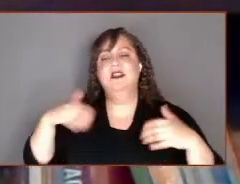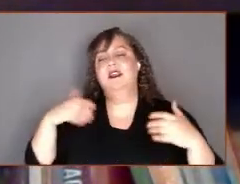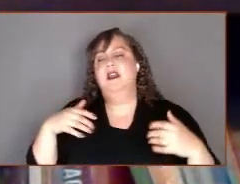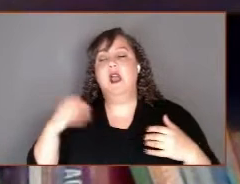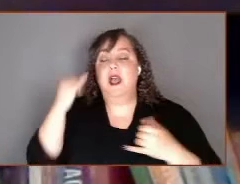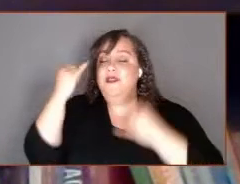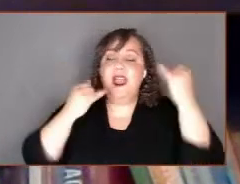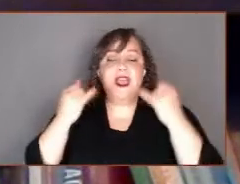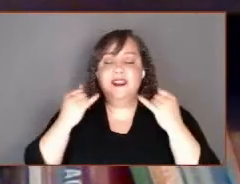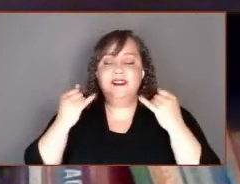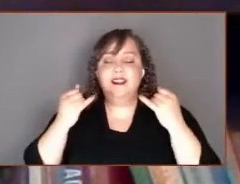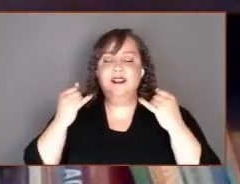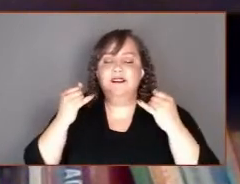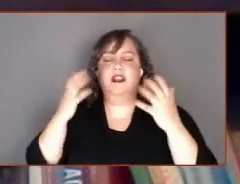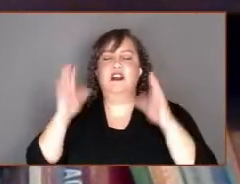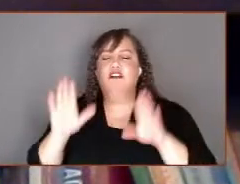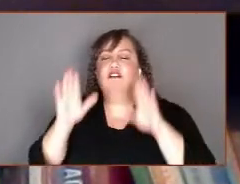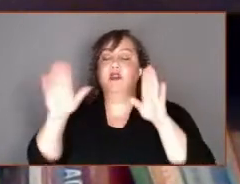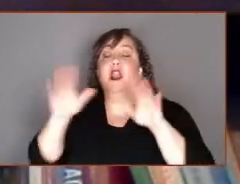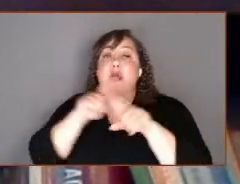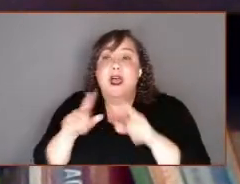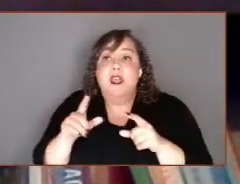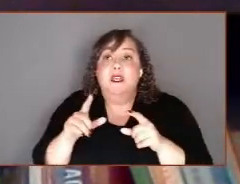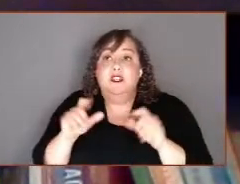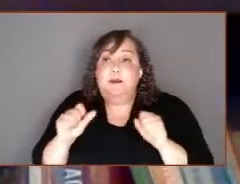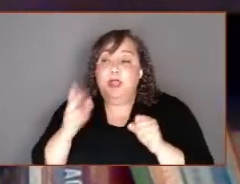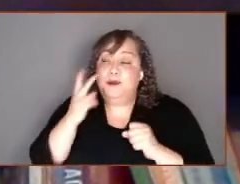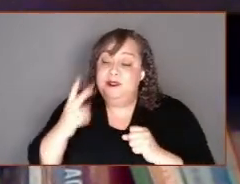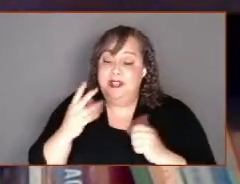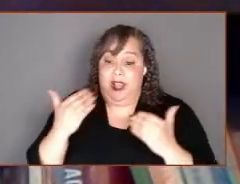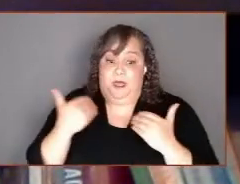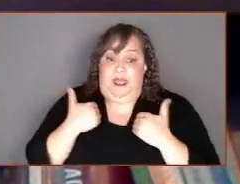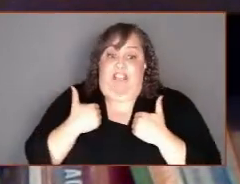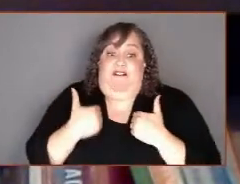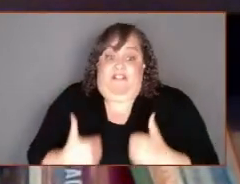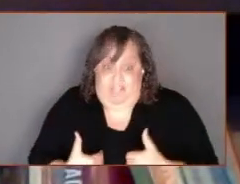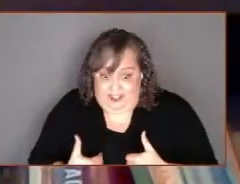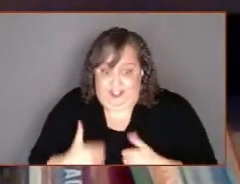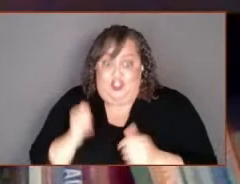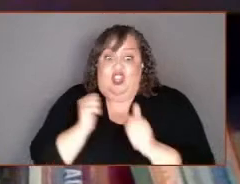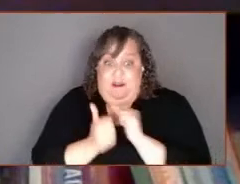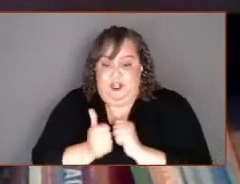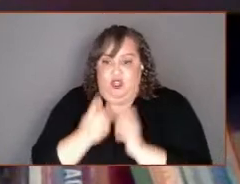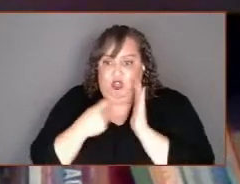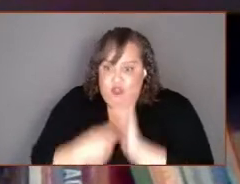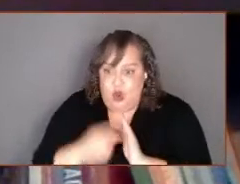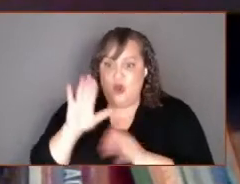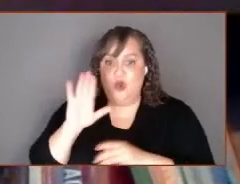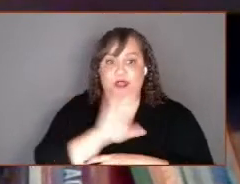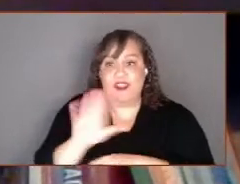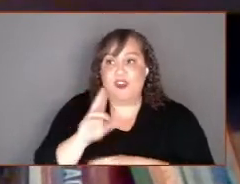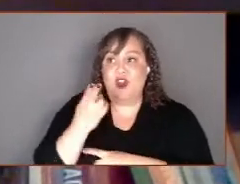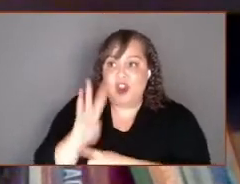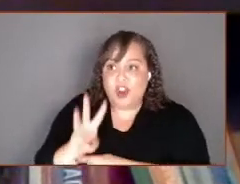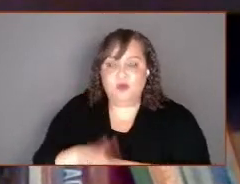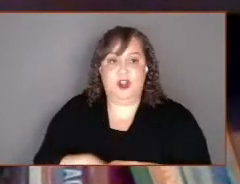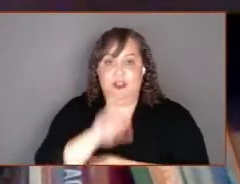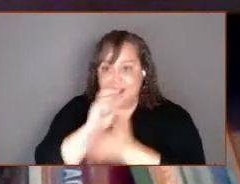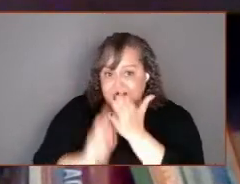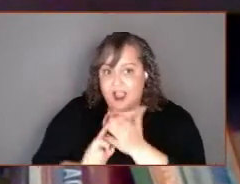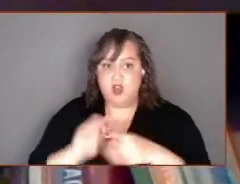then to see the physical competition where they show their hardware, they have a design, some of it they've had to code for, and they